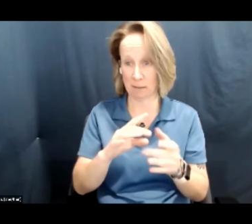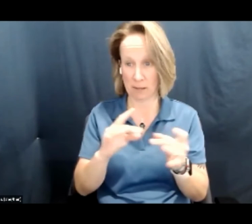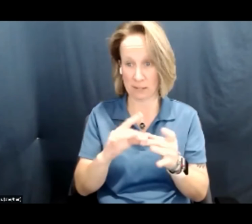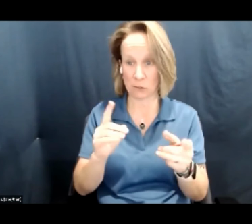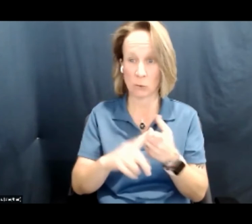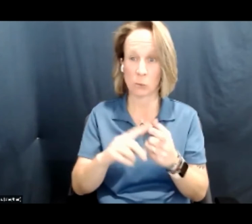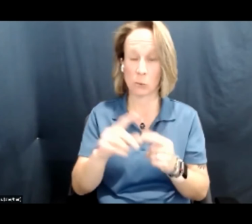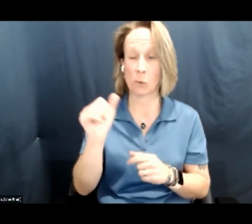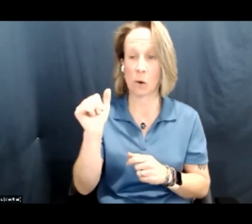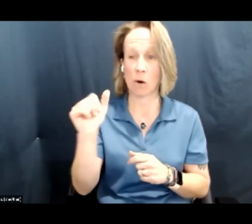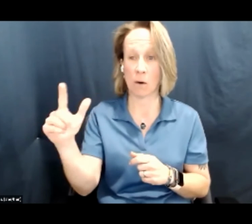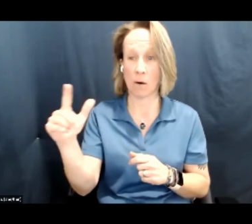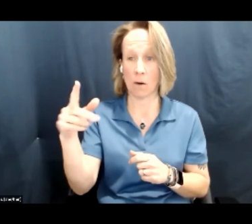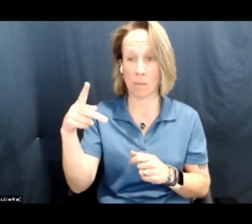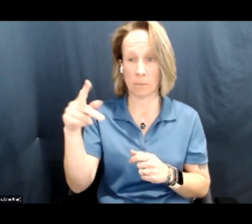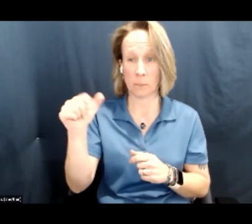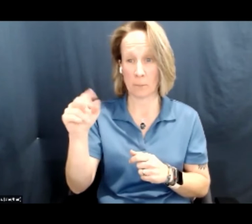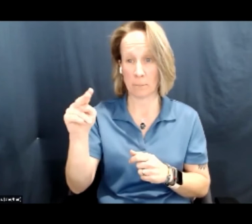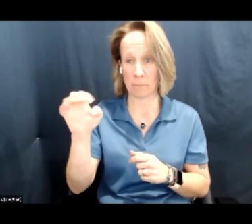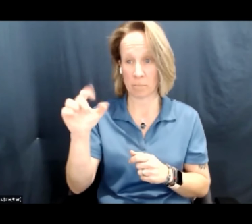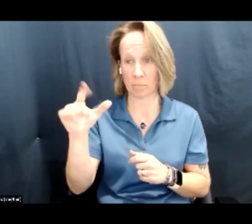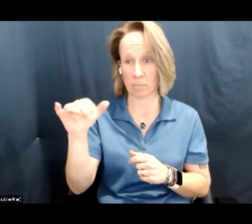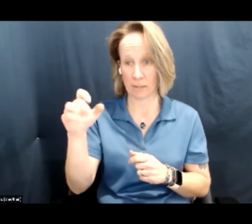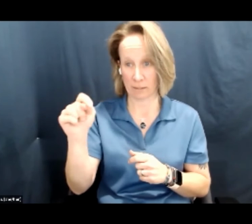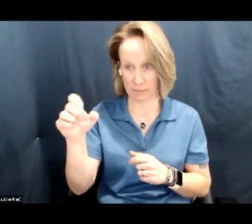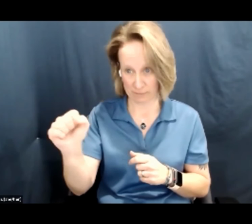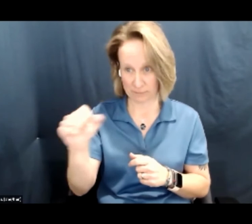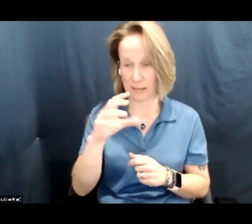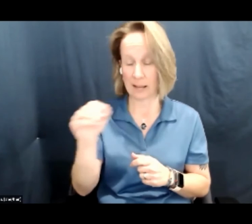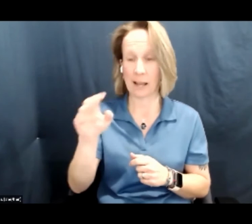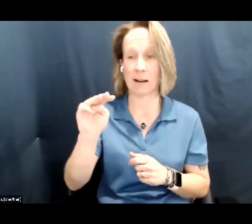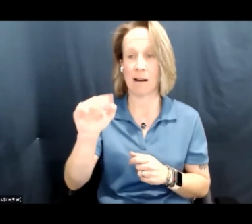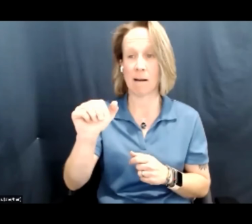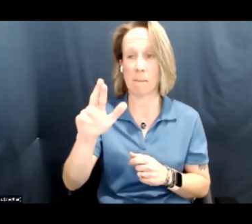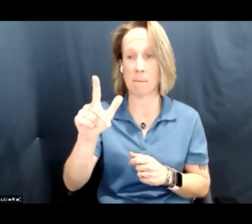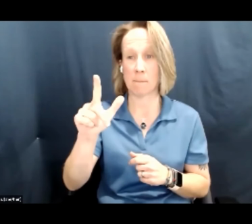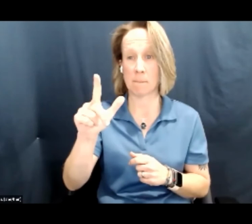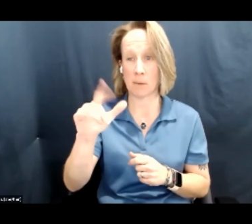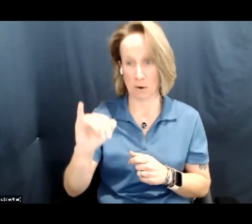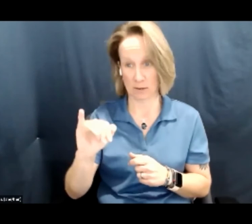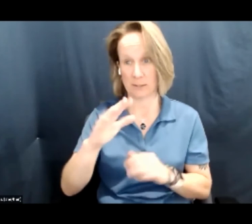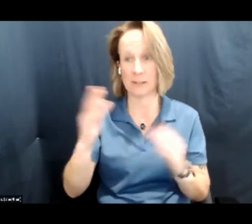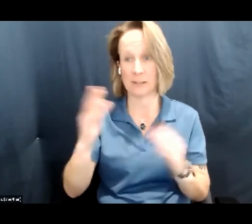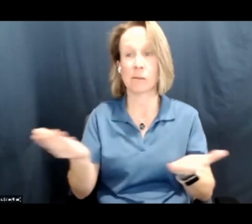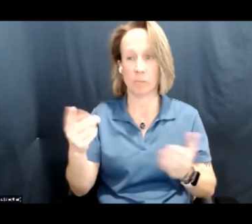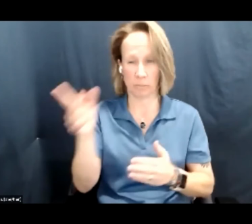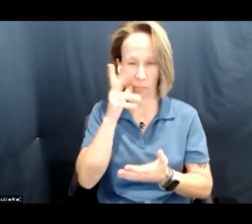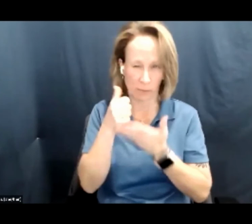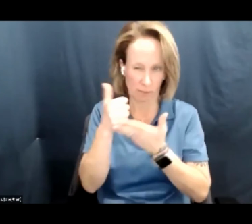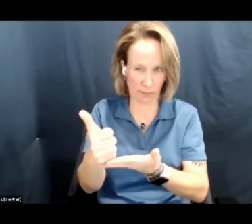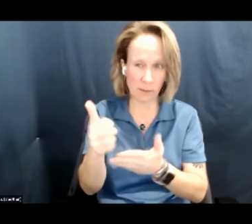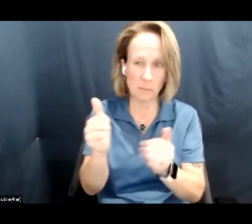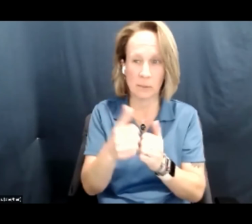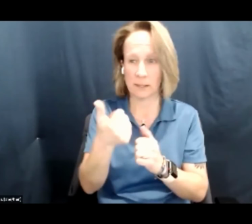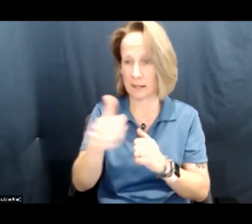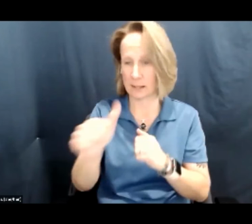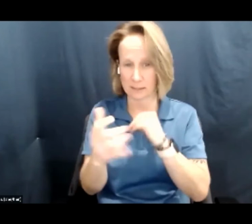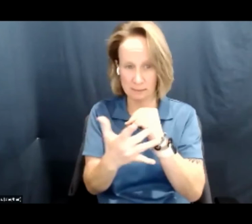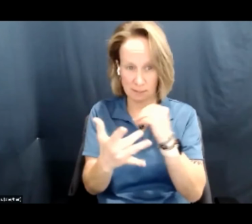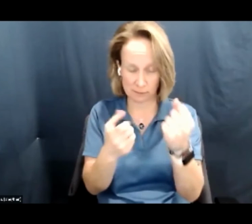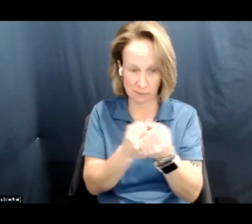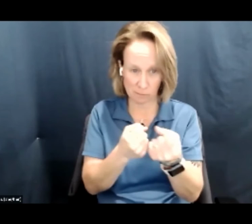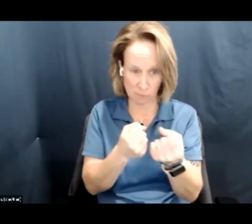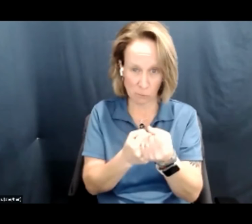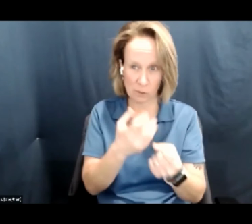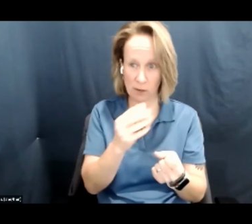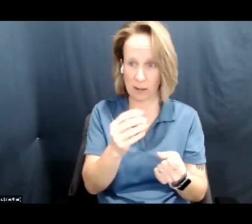panelists. And then Marley is here. And she can help you with any tech support issues or any administrative